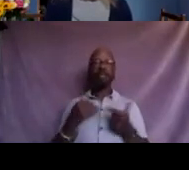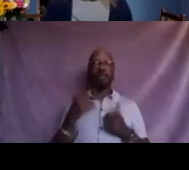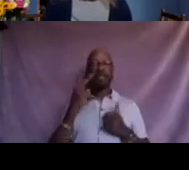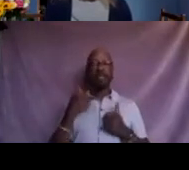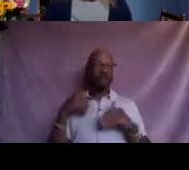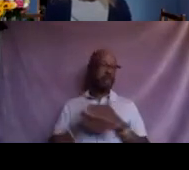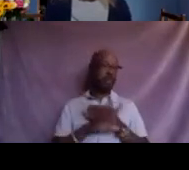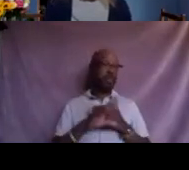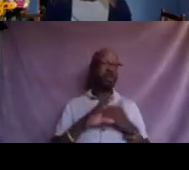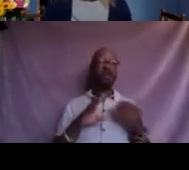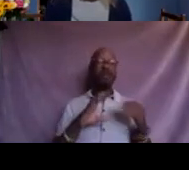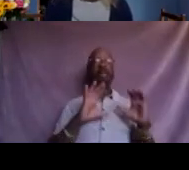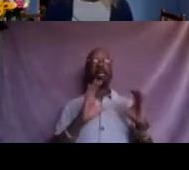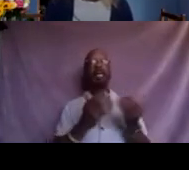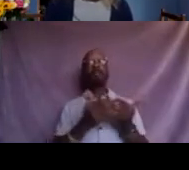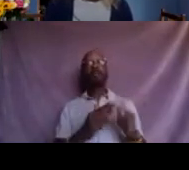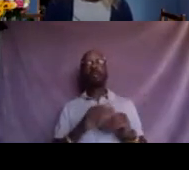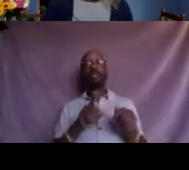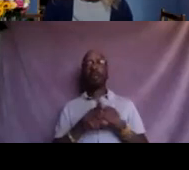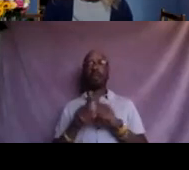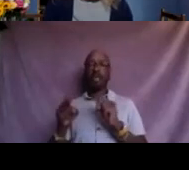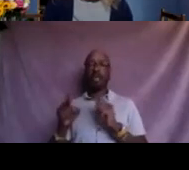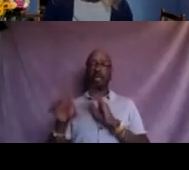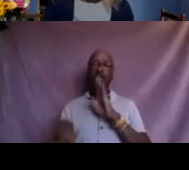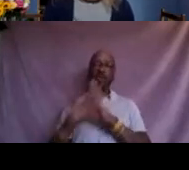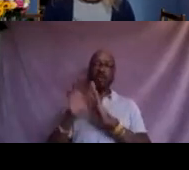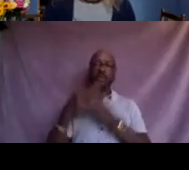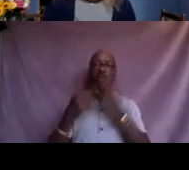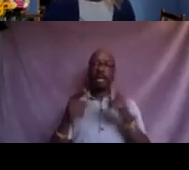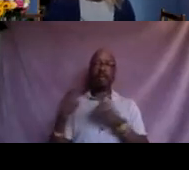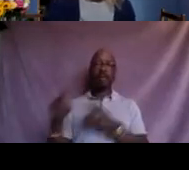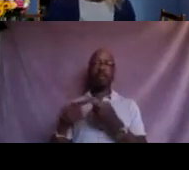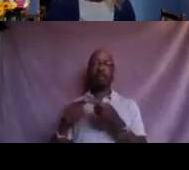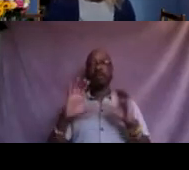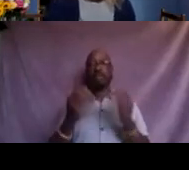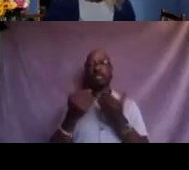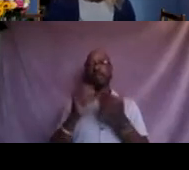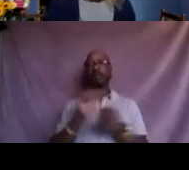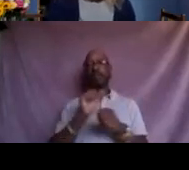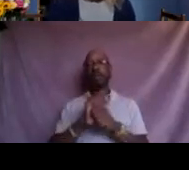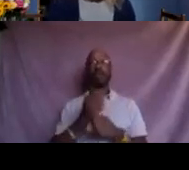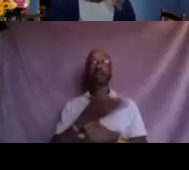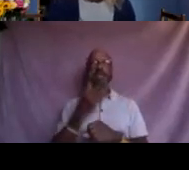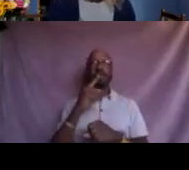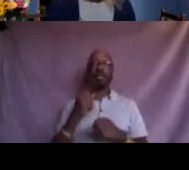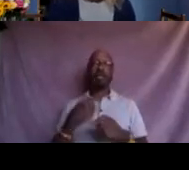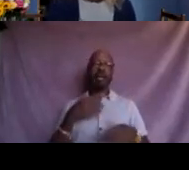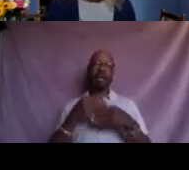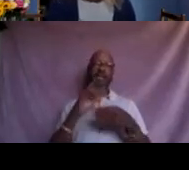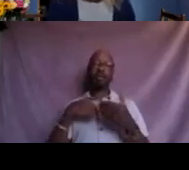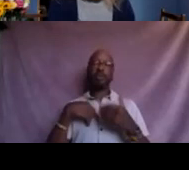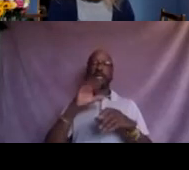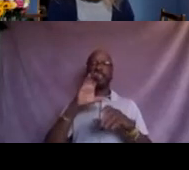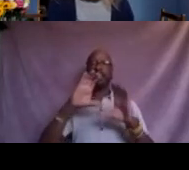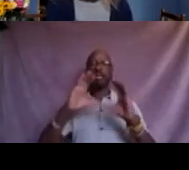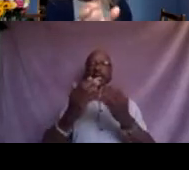enter. And then I can also choose what happens to classwork on the stream. So things I put in the classwork tab, I